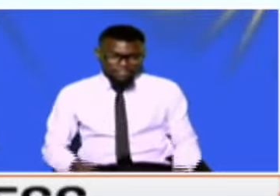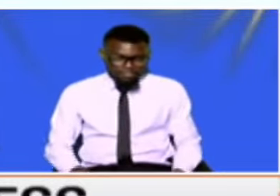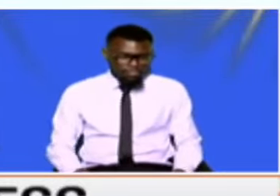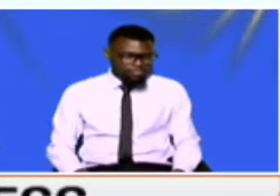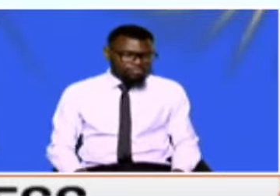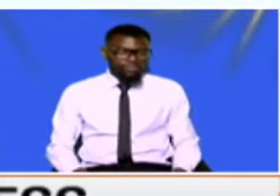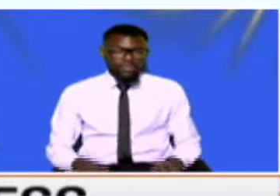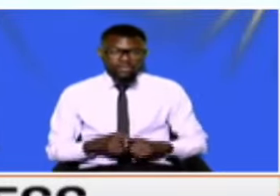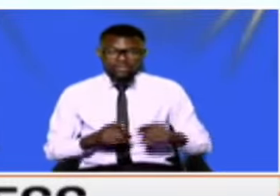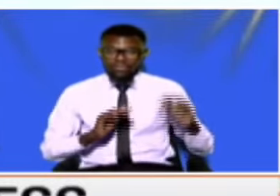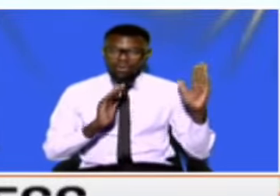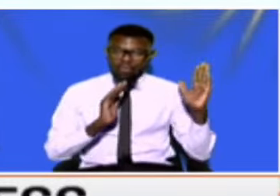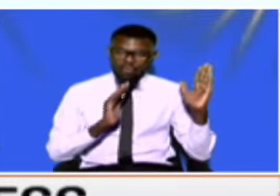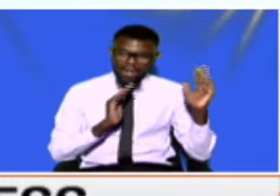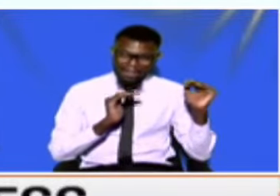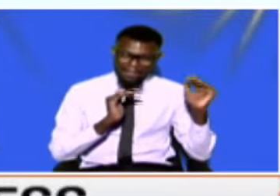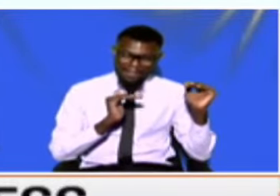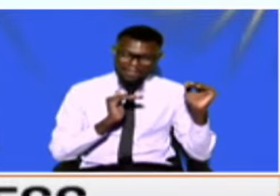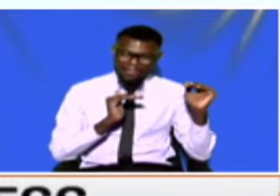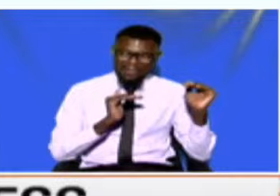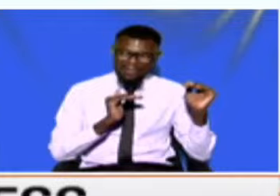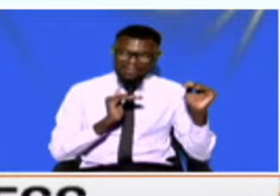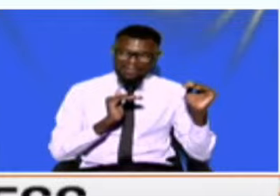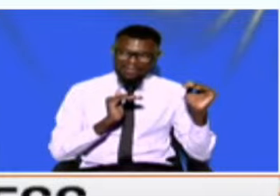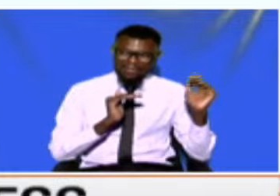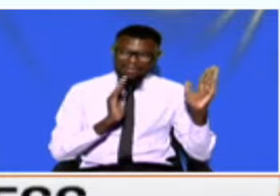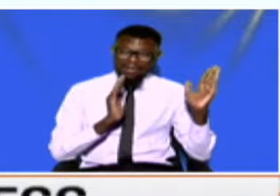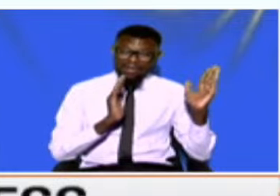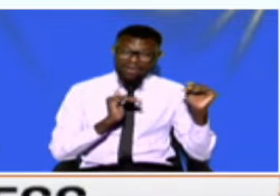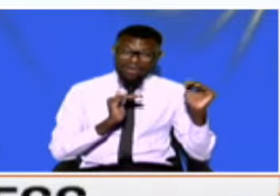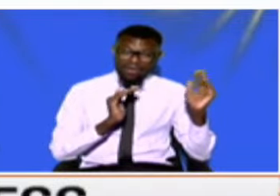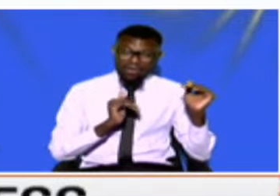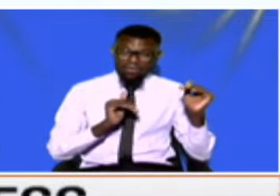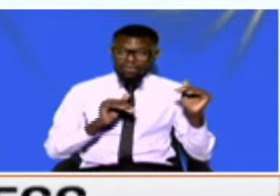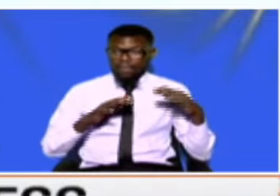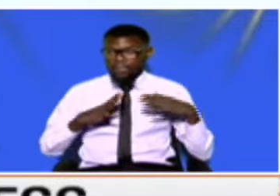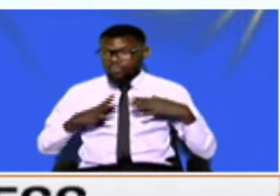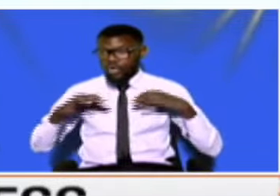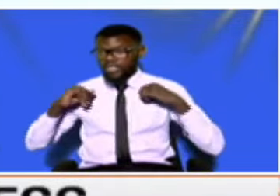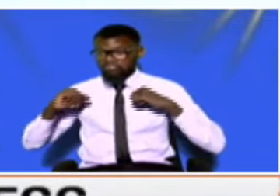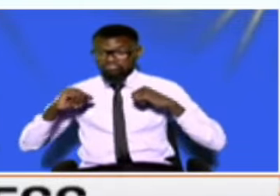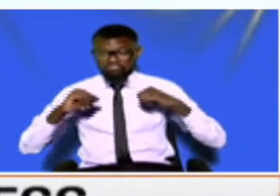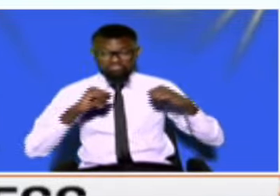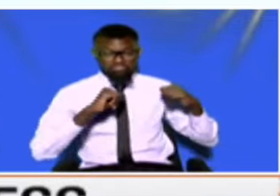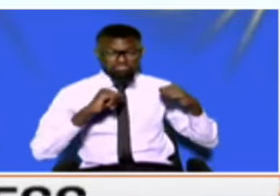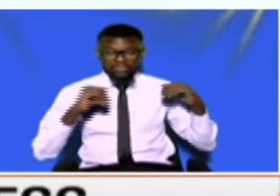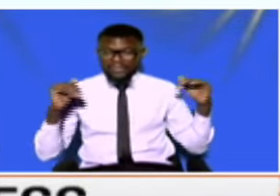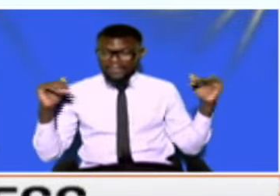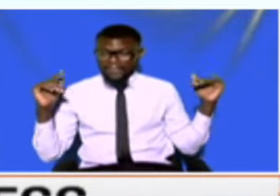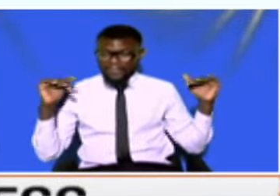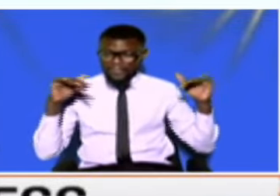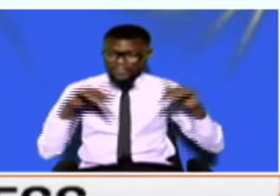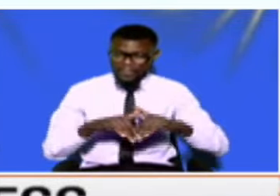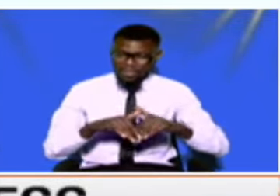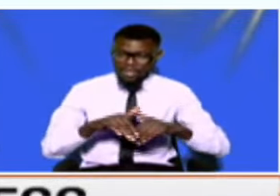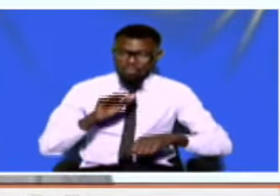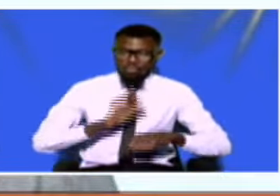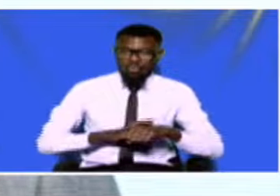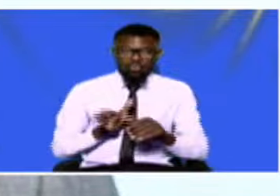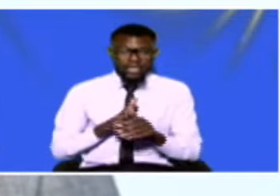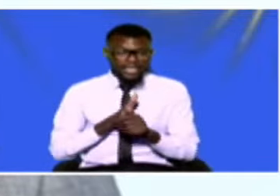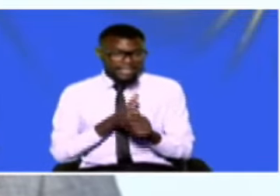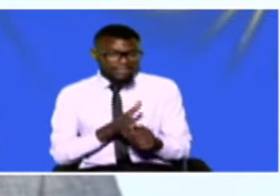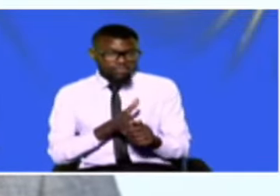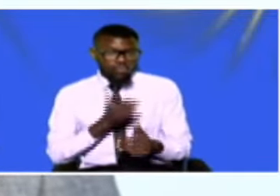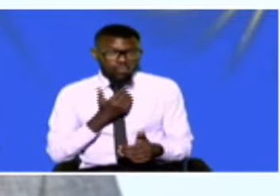are expecting lots of VIPs, good leadership by bringing more and more